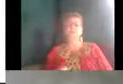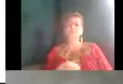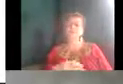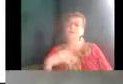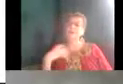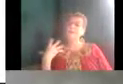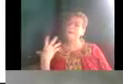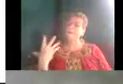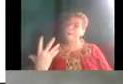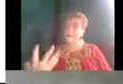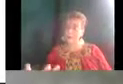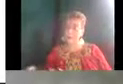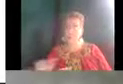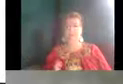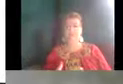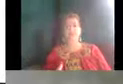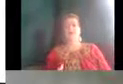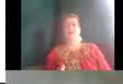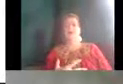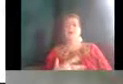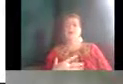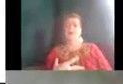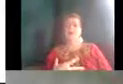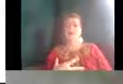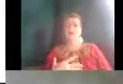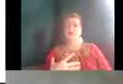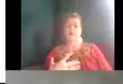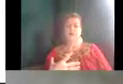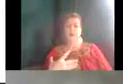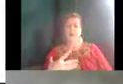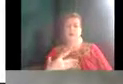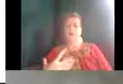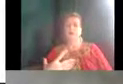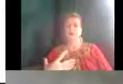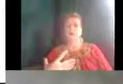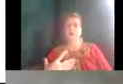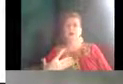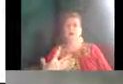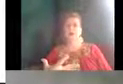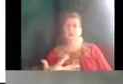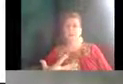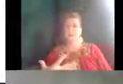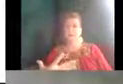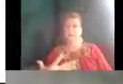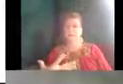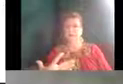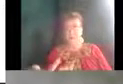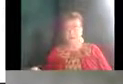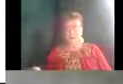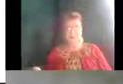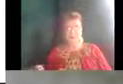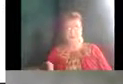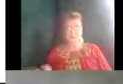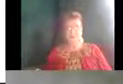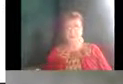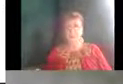and everything under that would have a number so that you can use all your functions and your